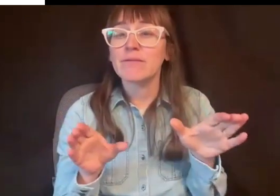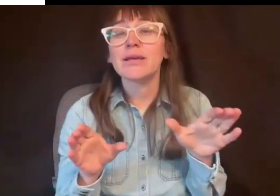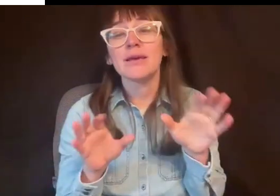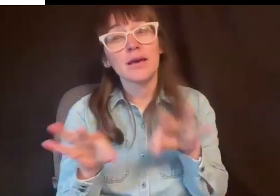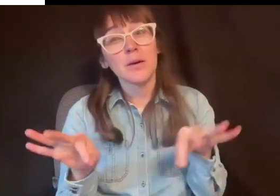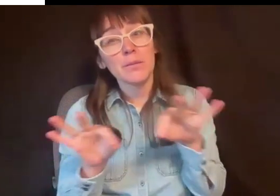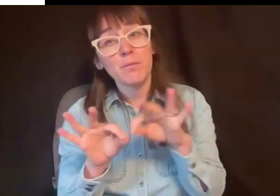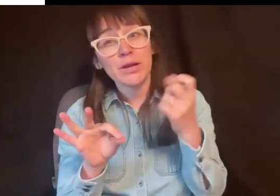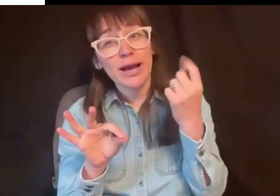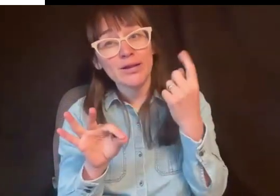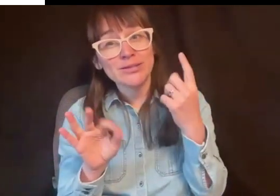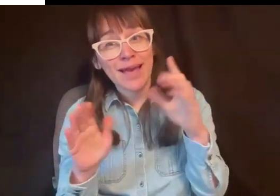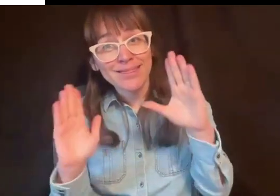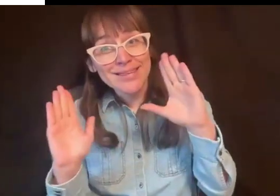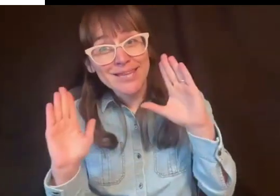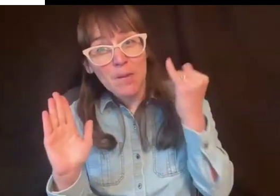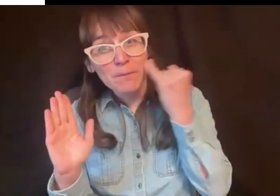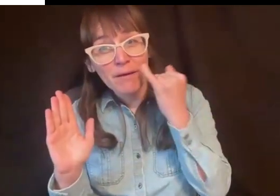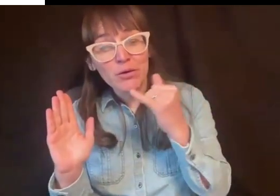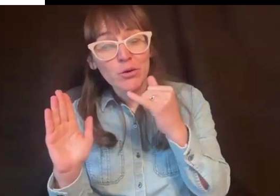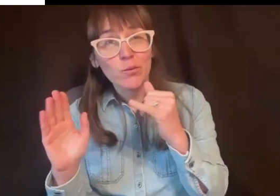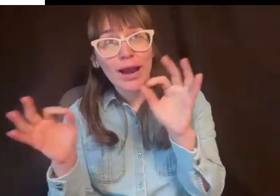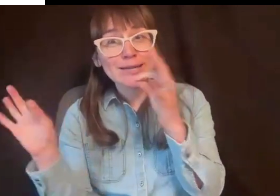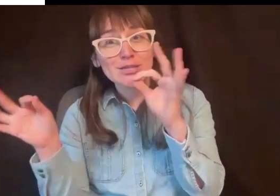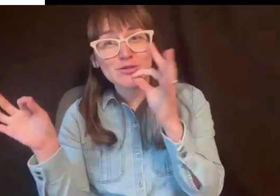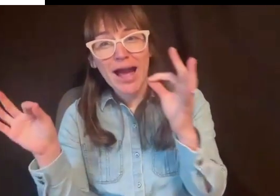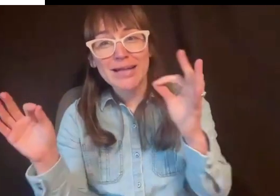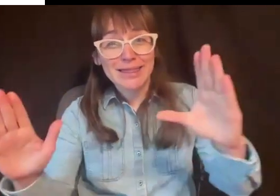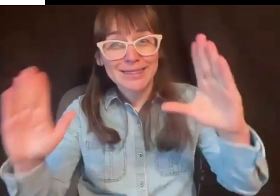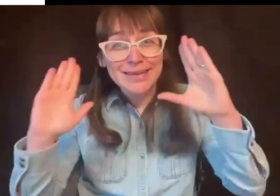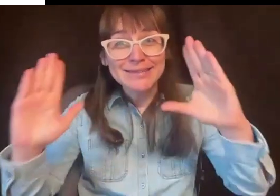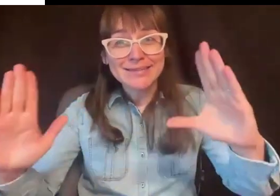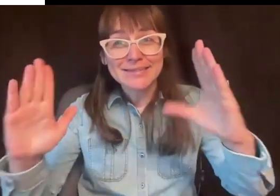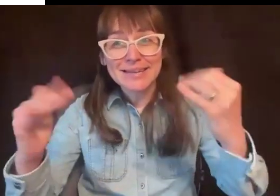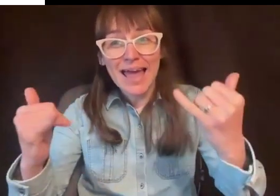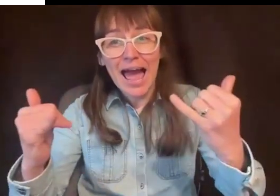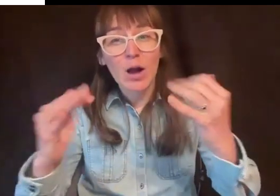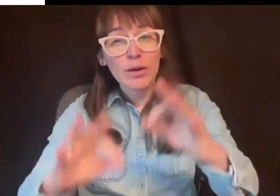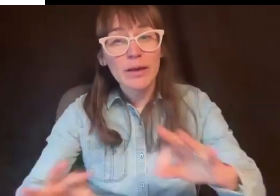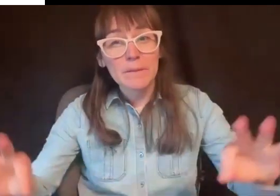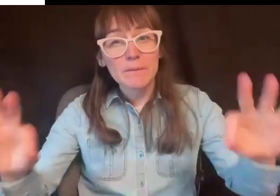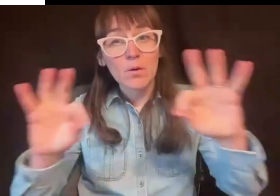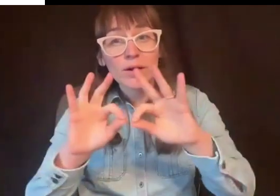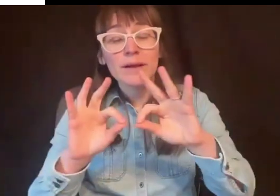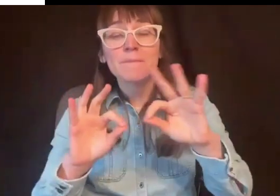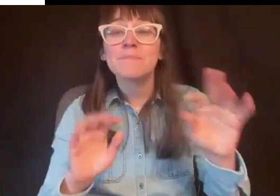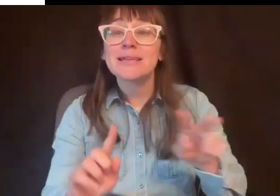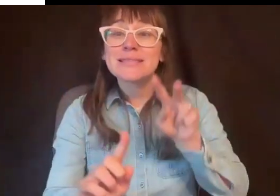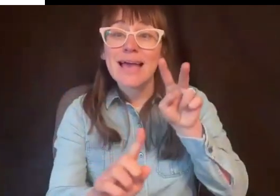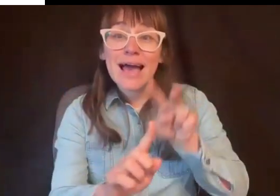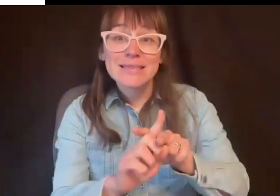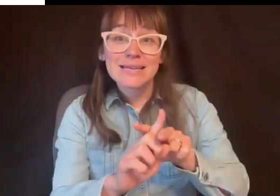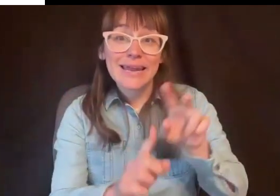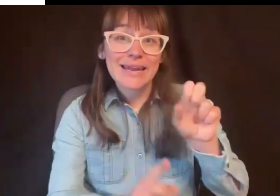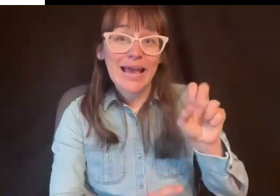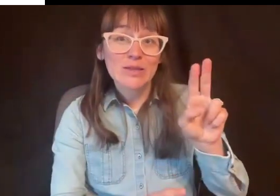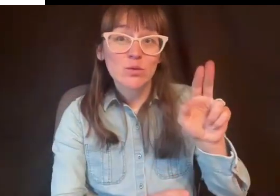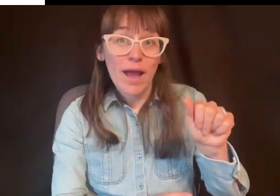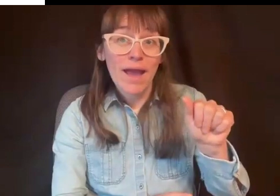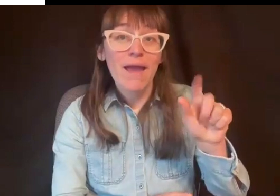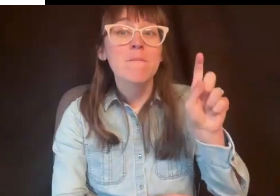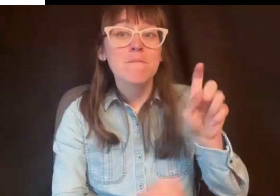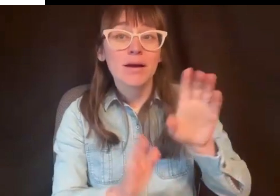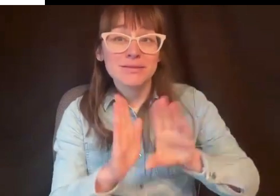make sure you're listening now in case you weren't before. So make sure you're listening. Very important. The designated SUA must develop